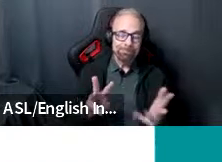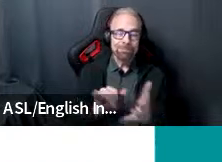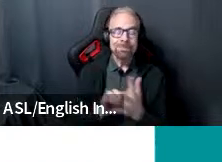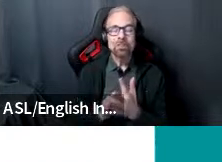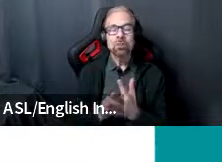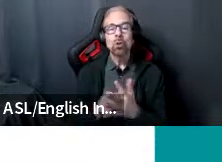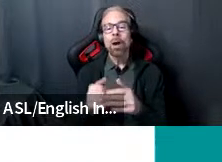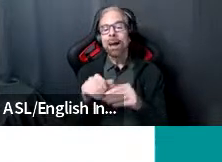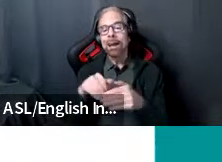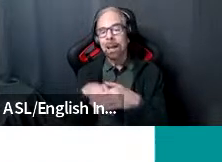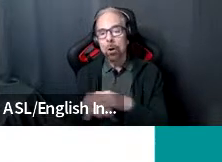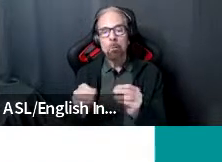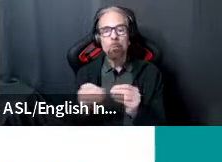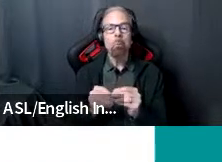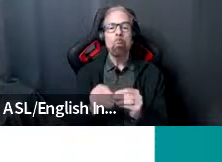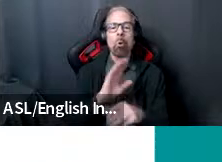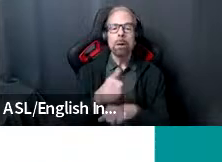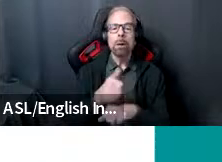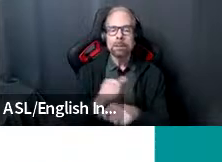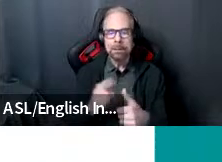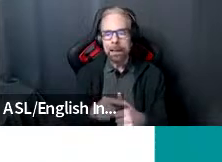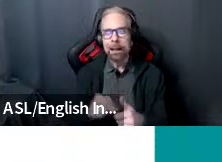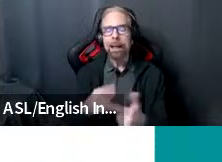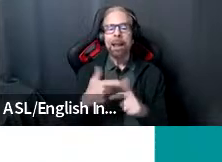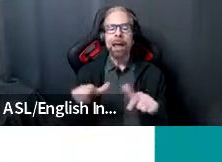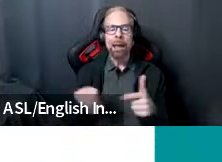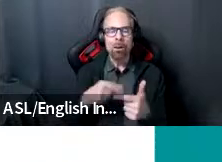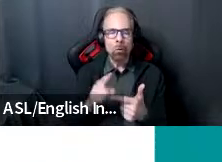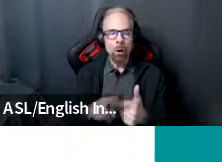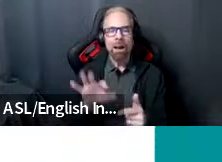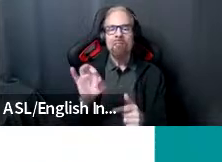settings, including language, font color, and font size.